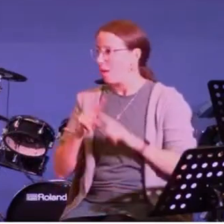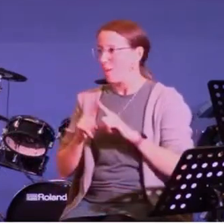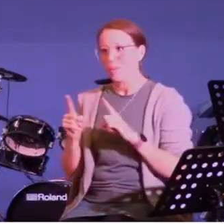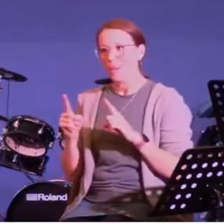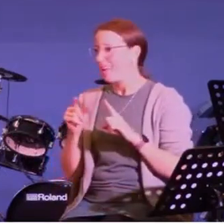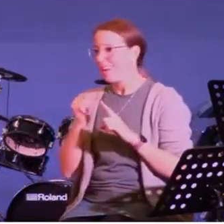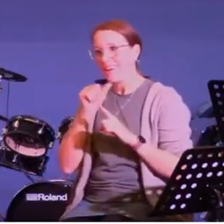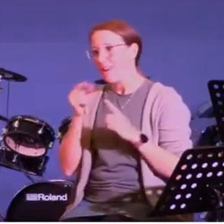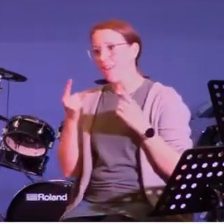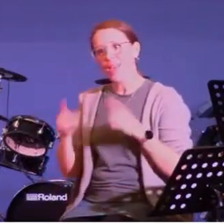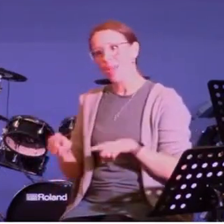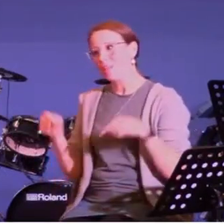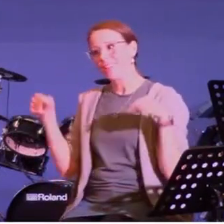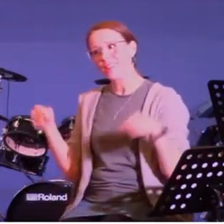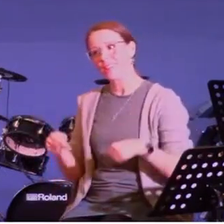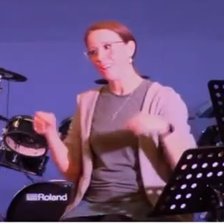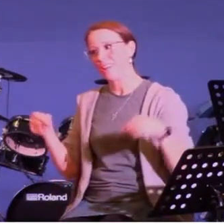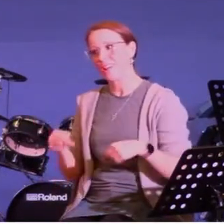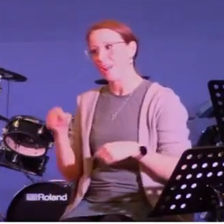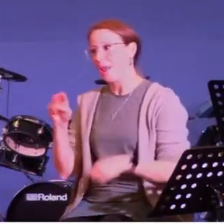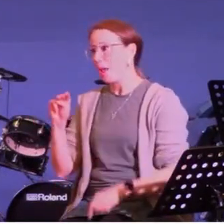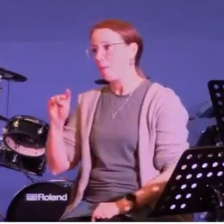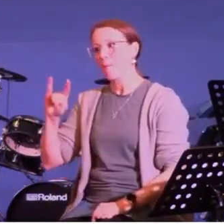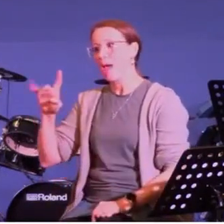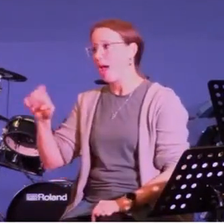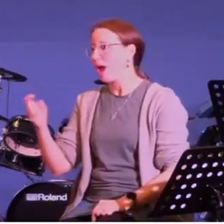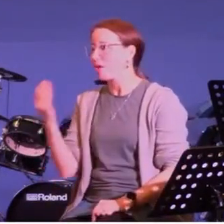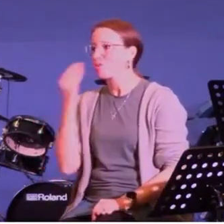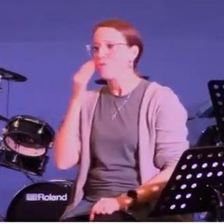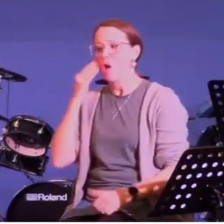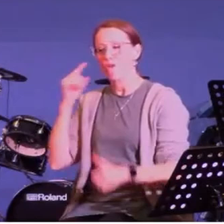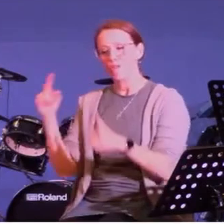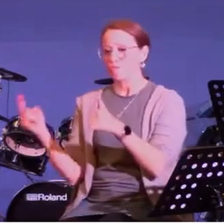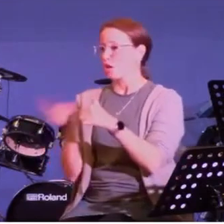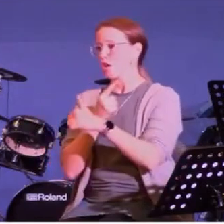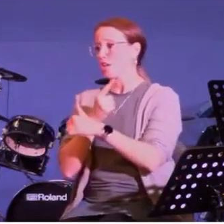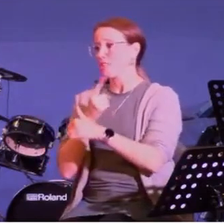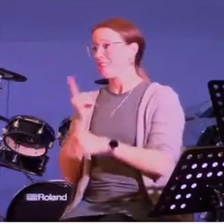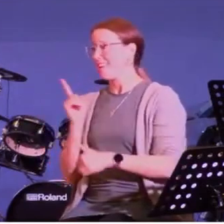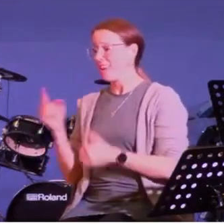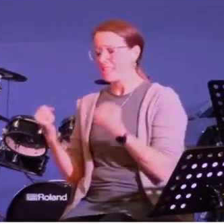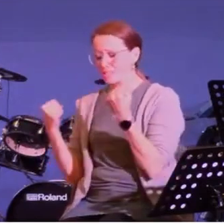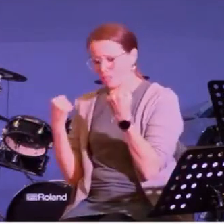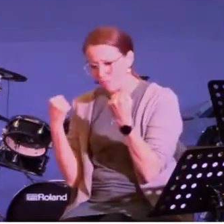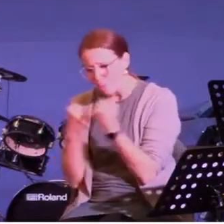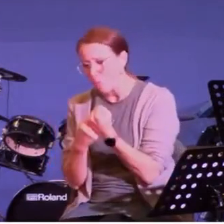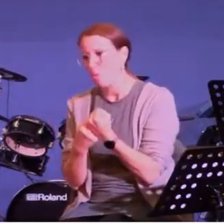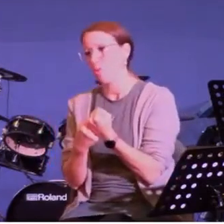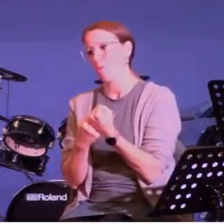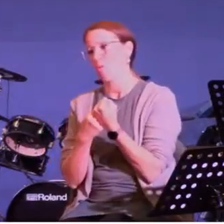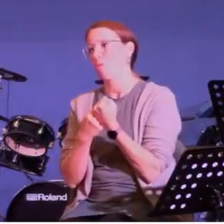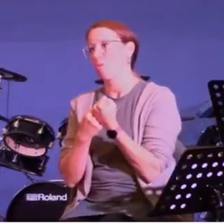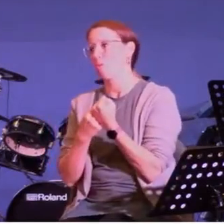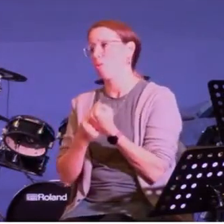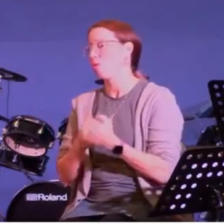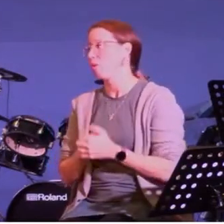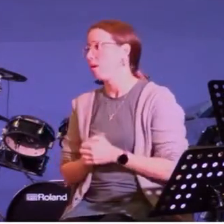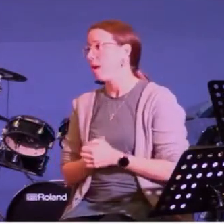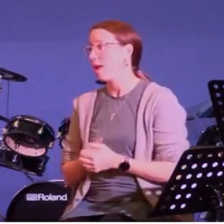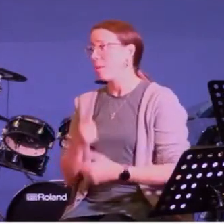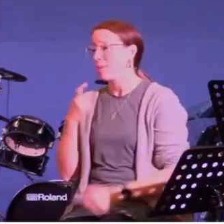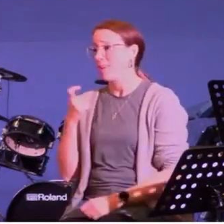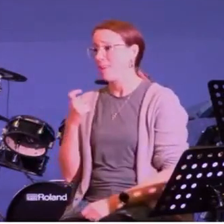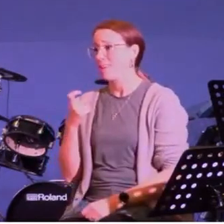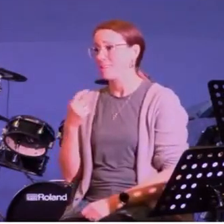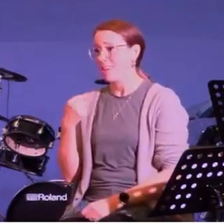was the first person to know, and we've just been working through this, strategizing, because I love you